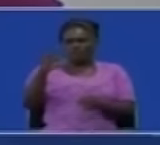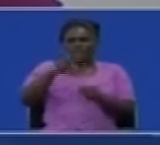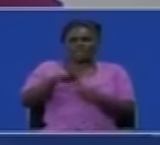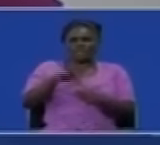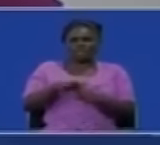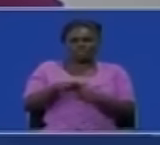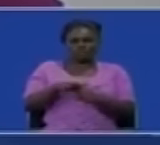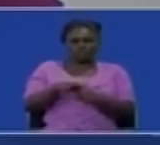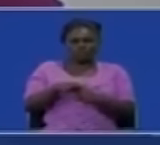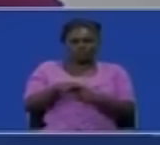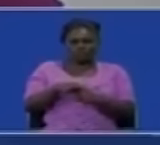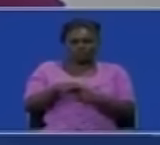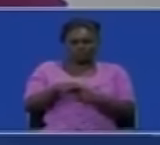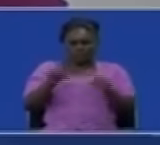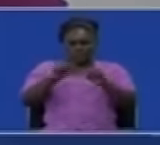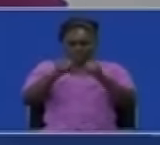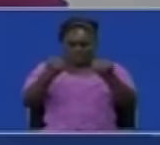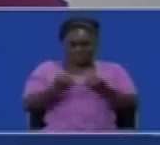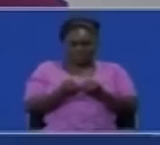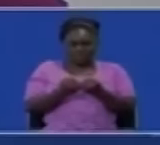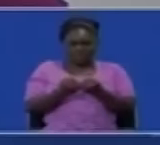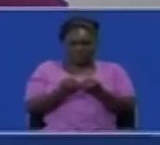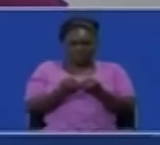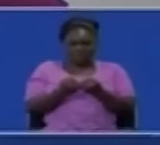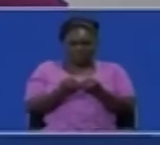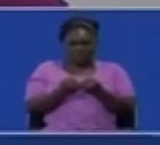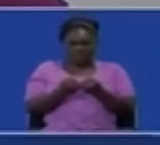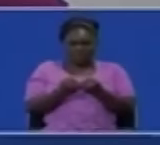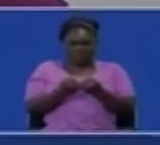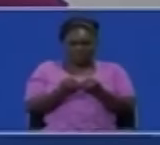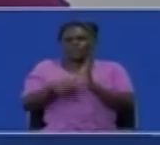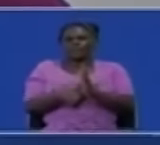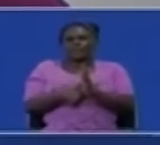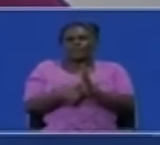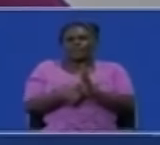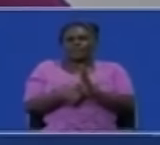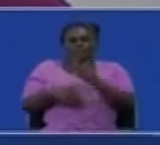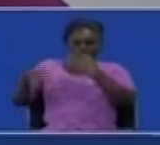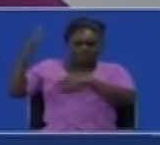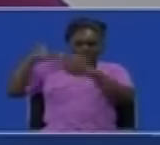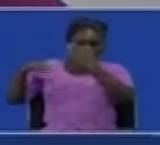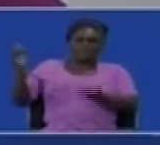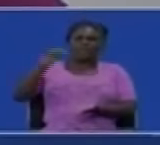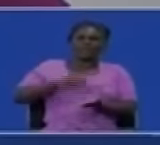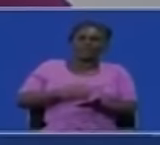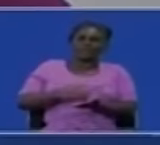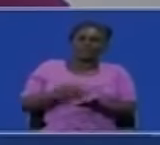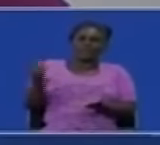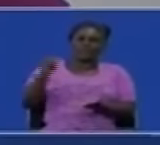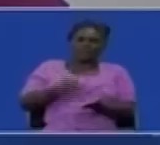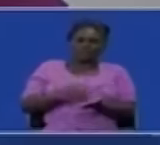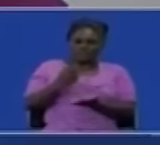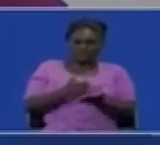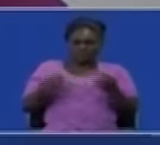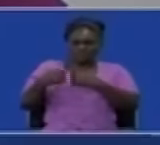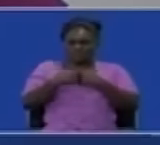by the way, which used that system in just a minute. And also, whether it seems like history is repeating itself all over again with some of